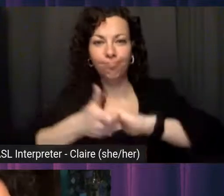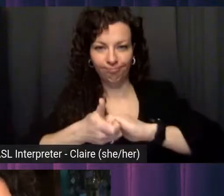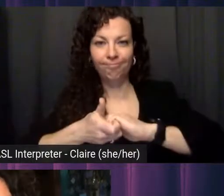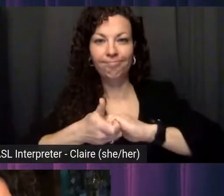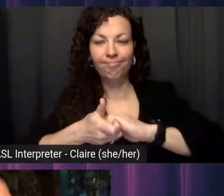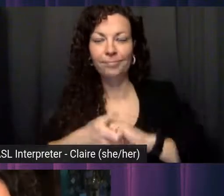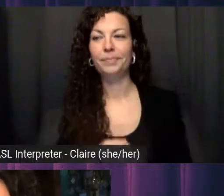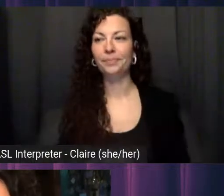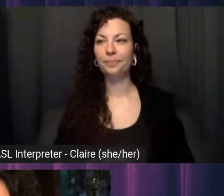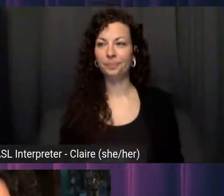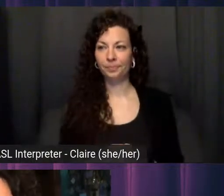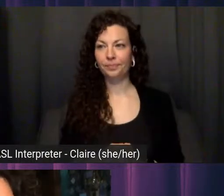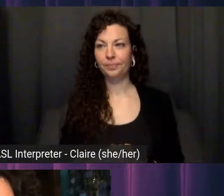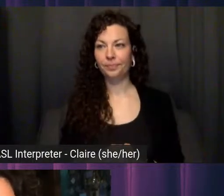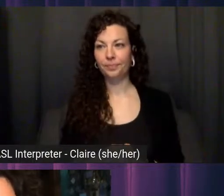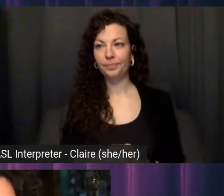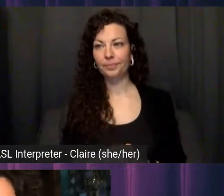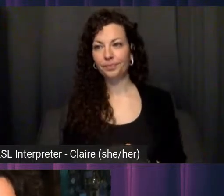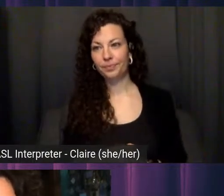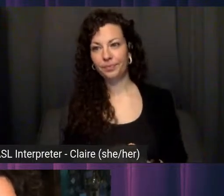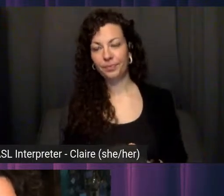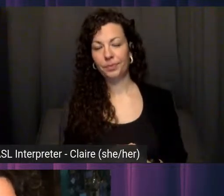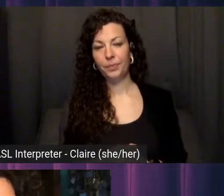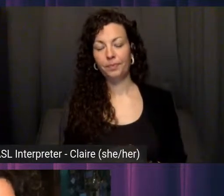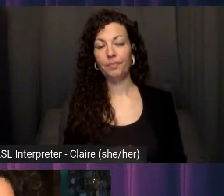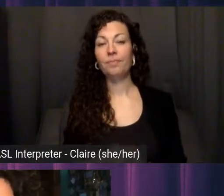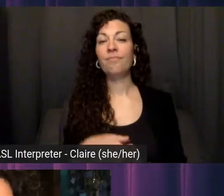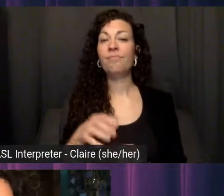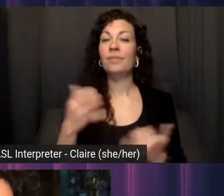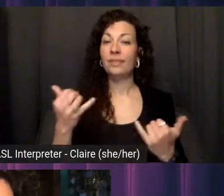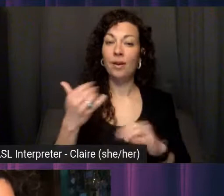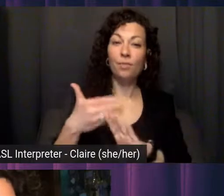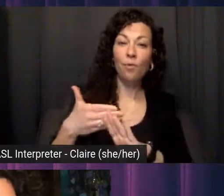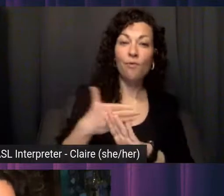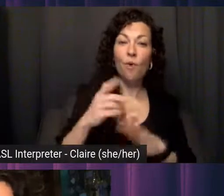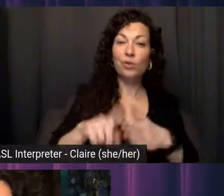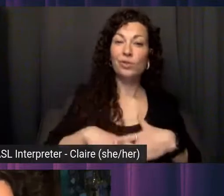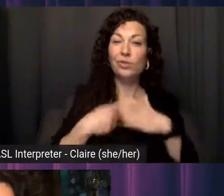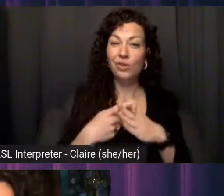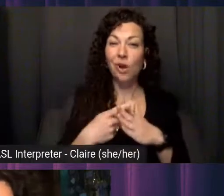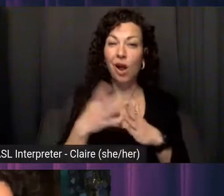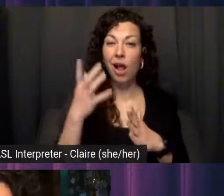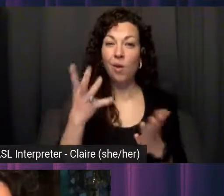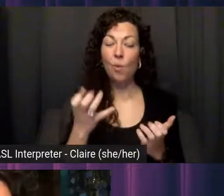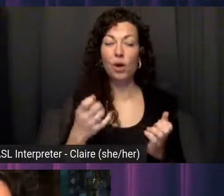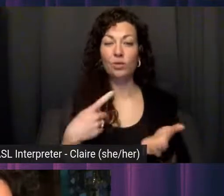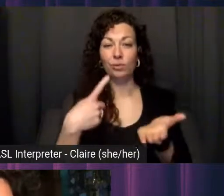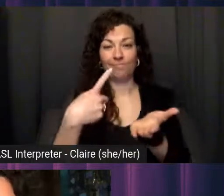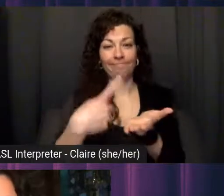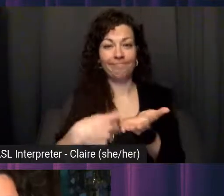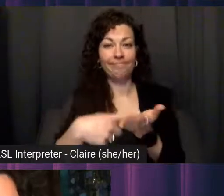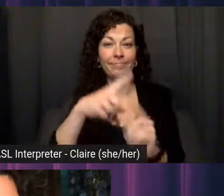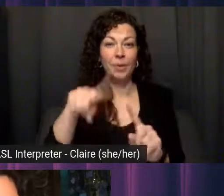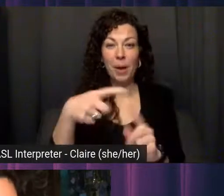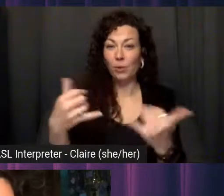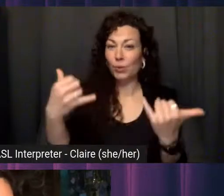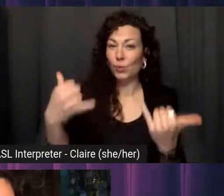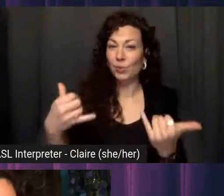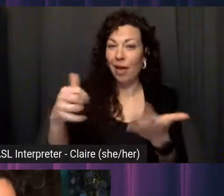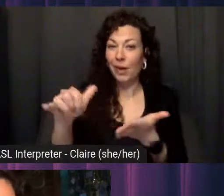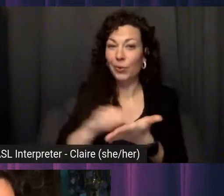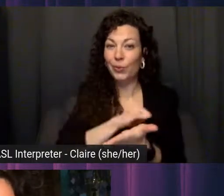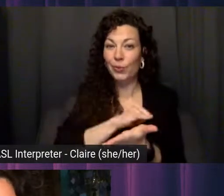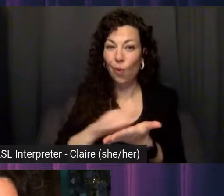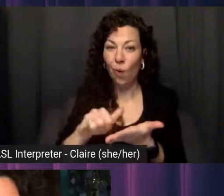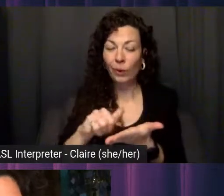to acknowledge that for many of us in New York City, today was a particularly challenging day. This morning,